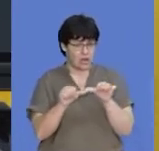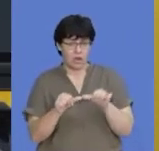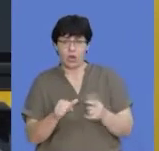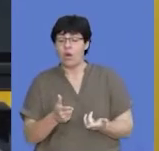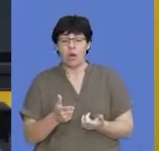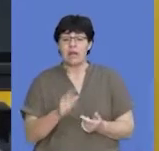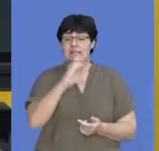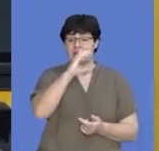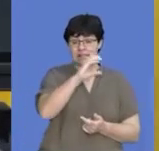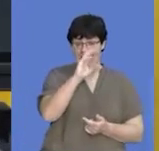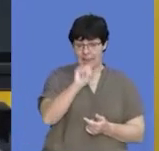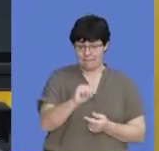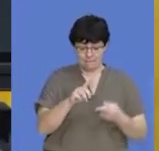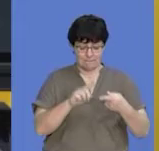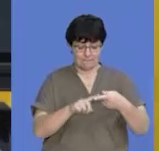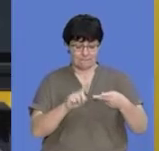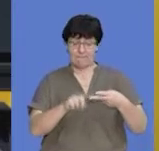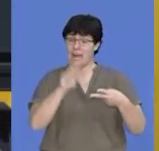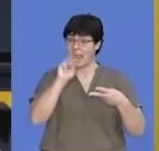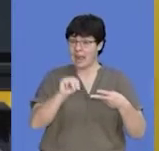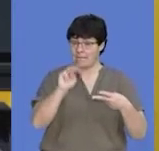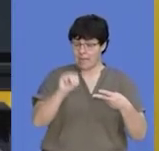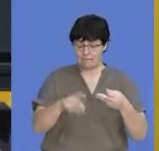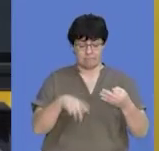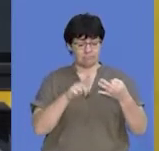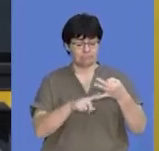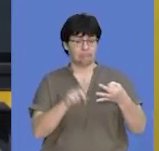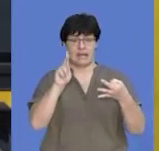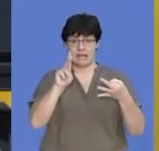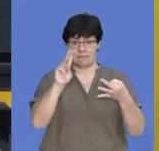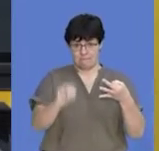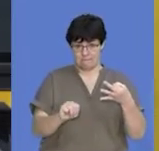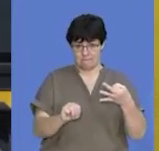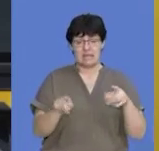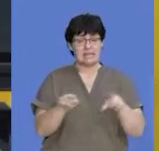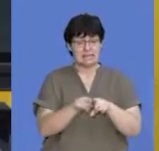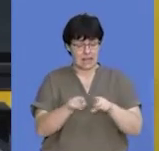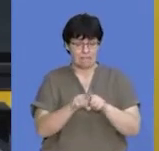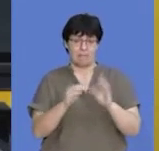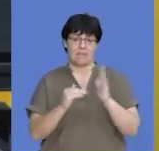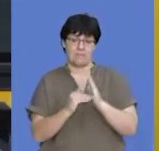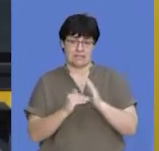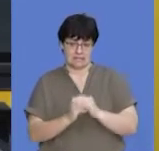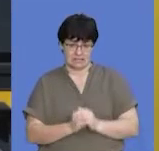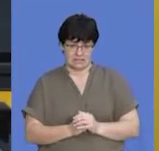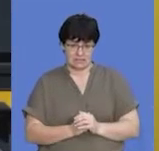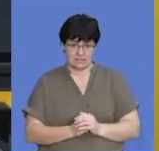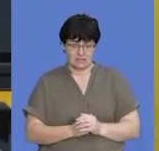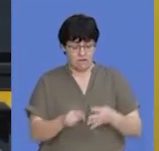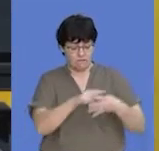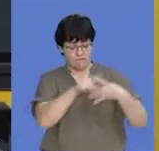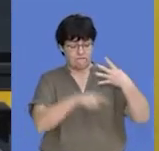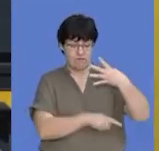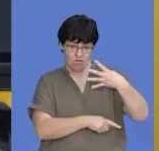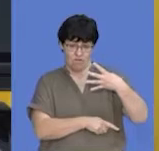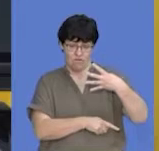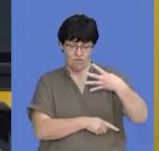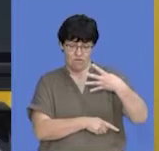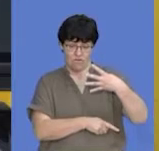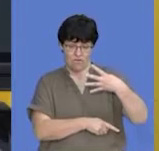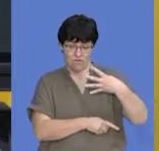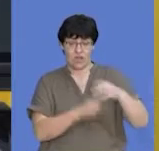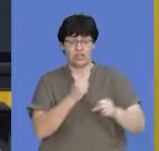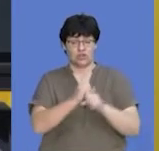with centimeters, millimeters, and kilometers, as well as meters. The 4 standard measurements that we work with